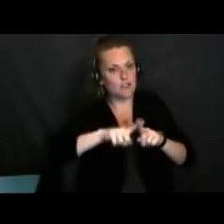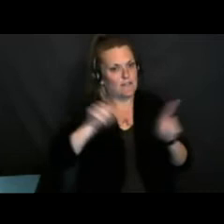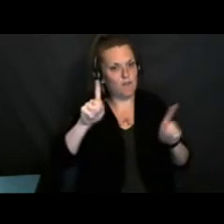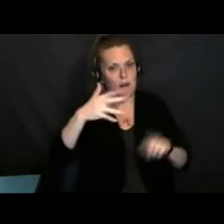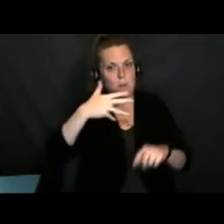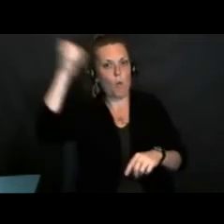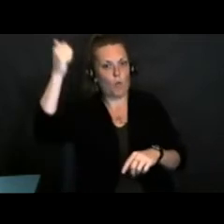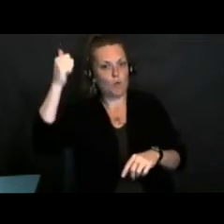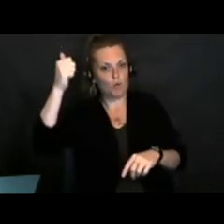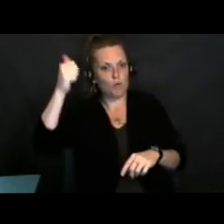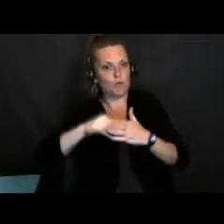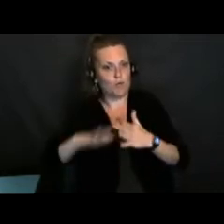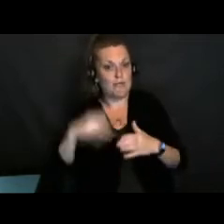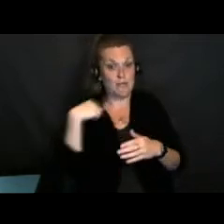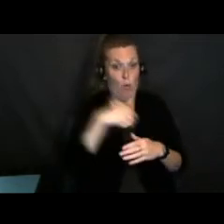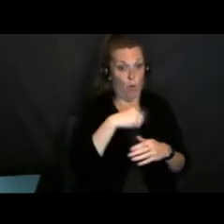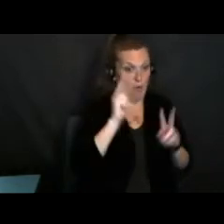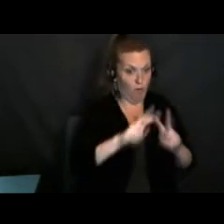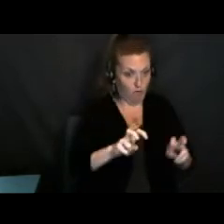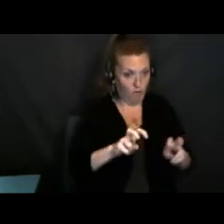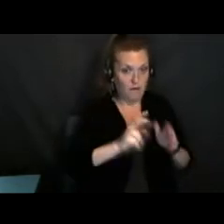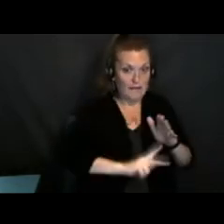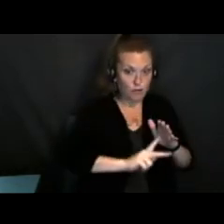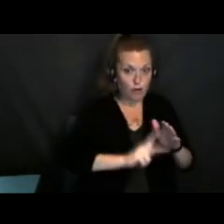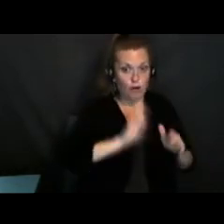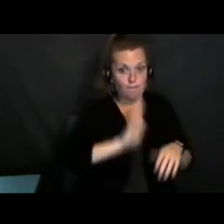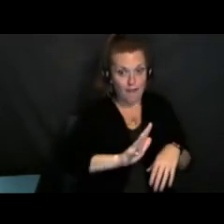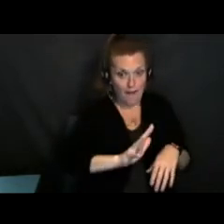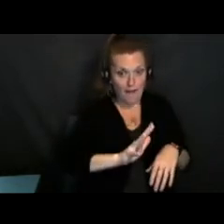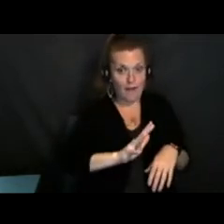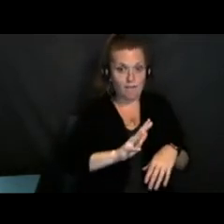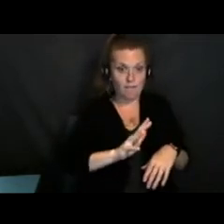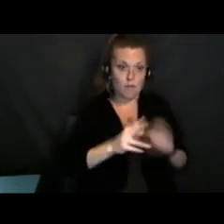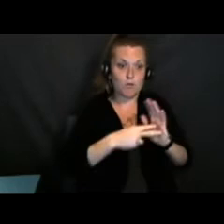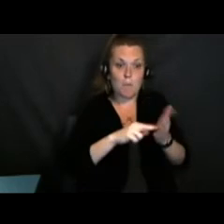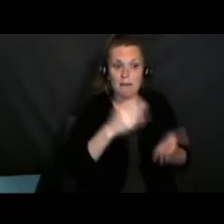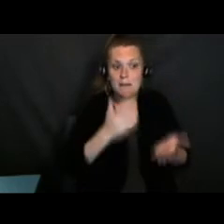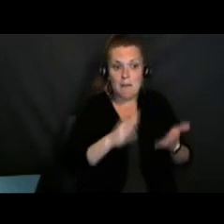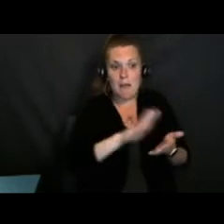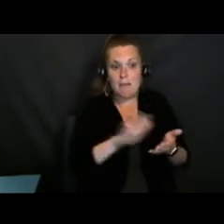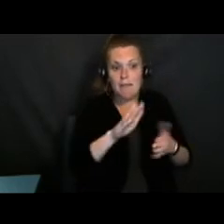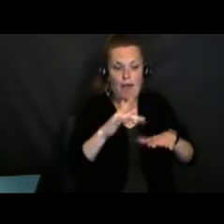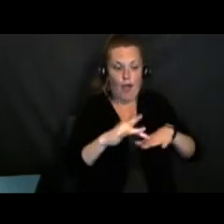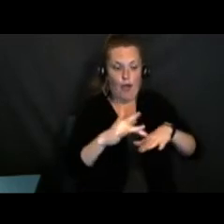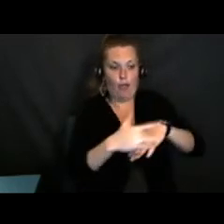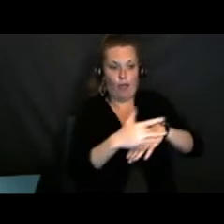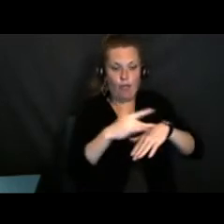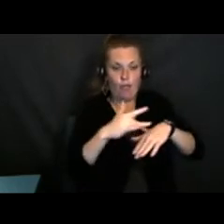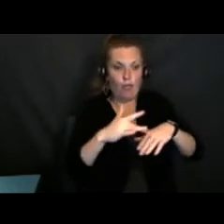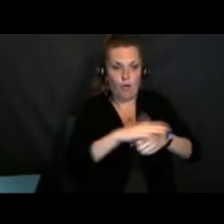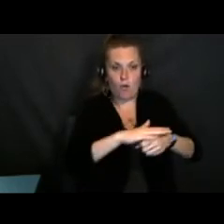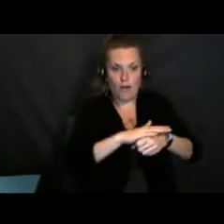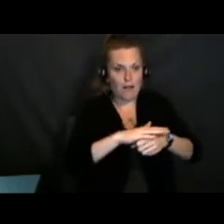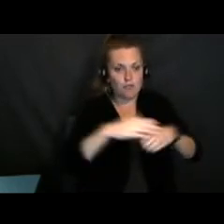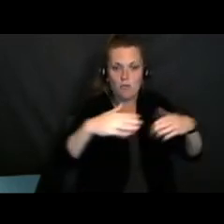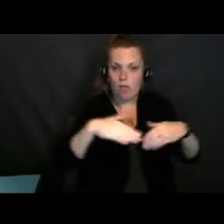years kindergartners, so it might be that tactile locations are not fully mature